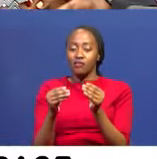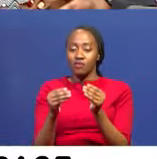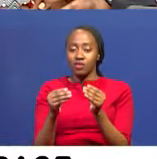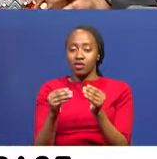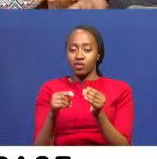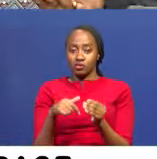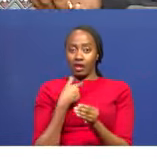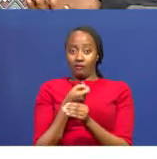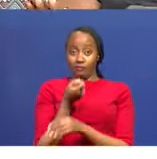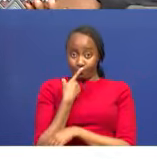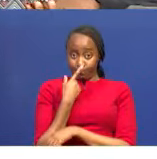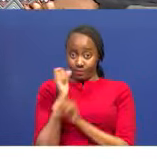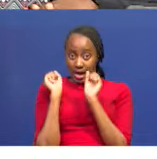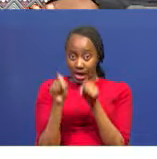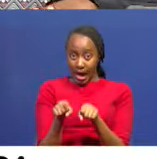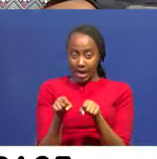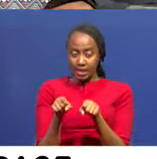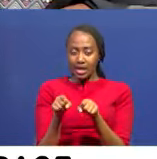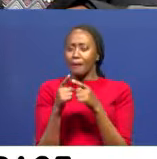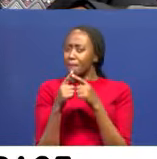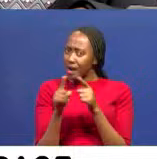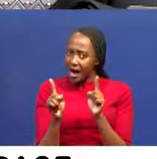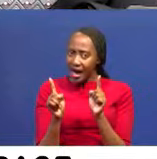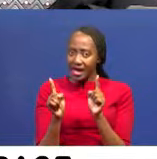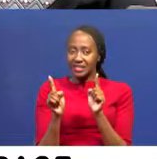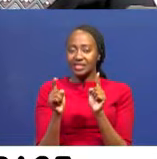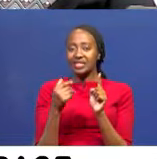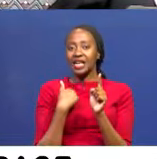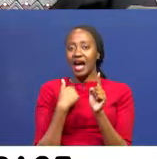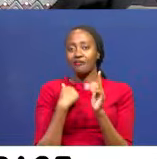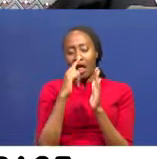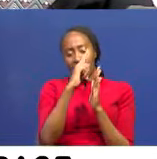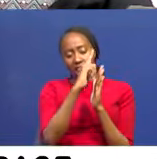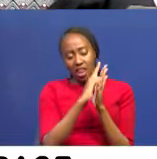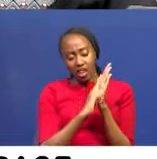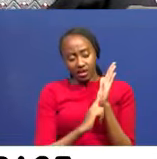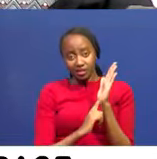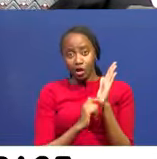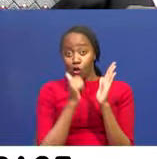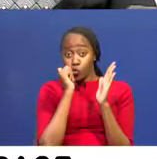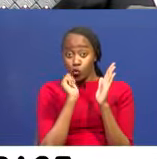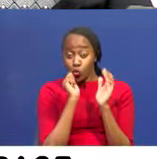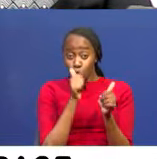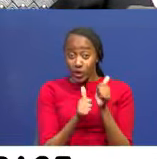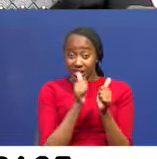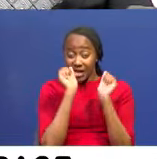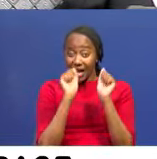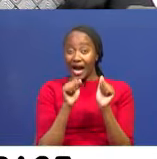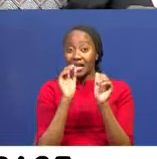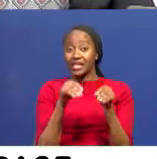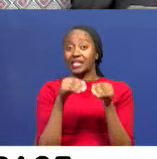that they have a list which